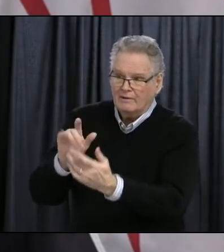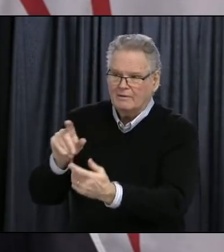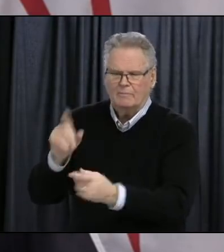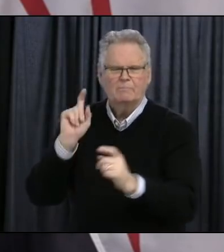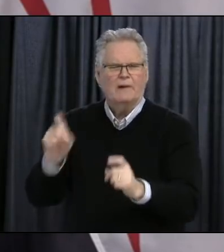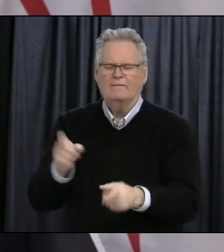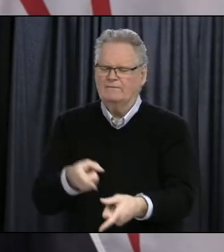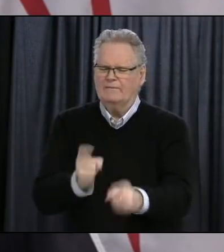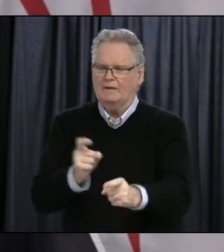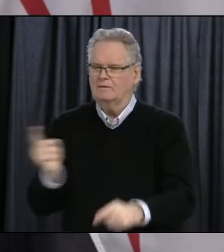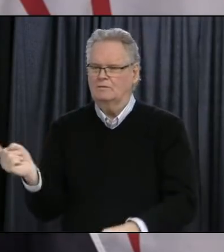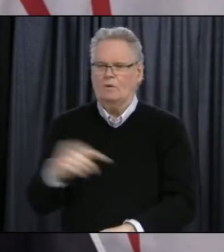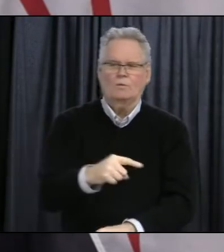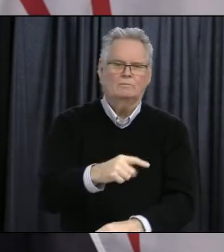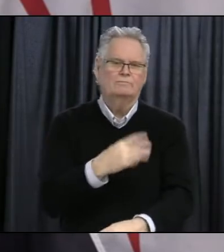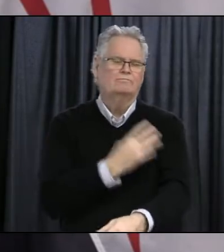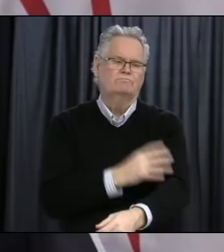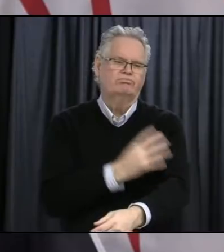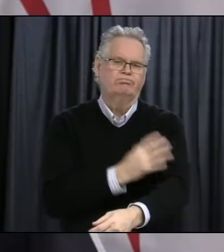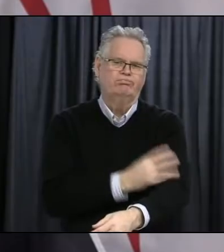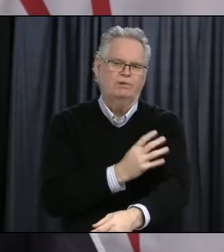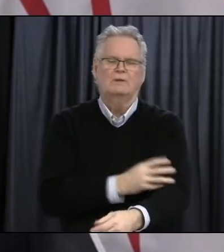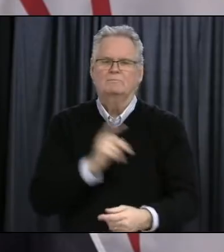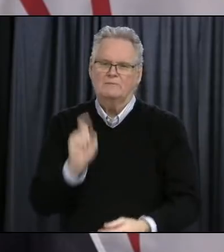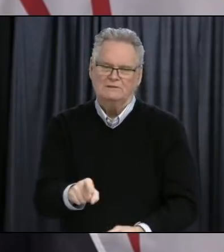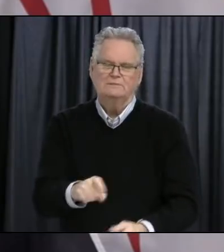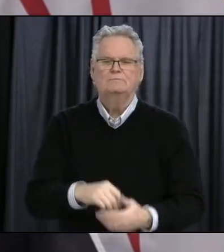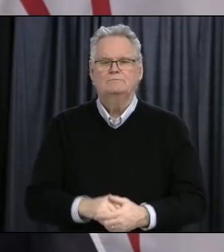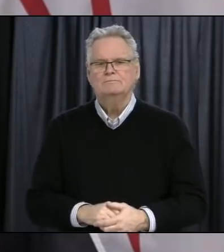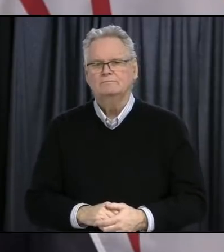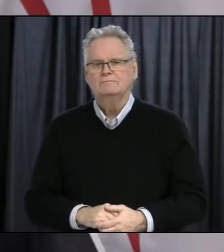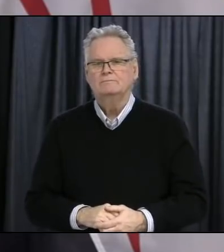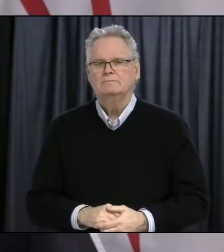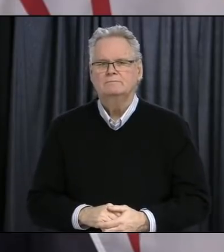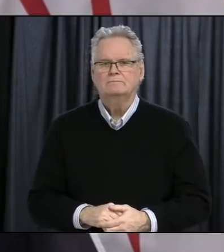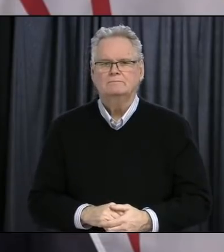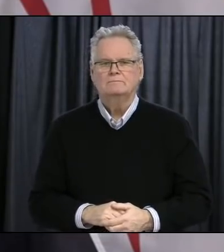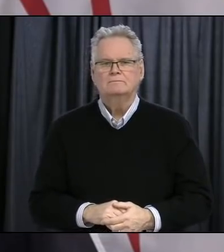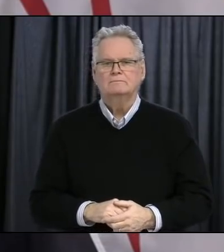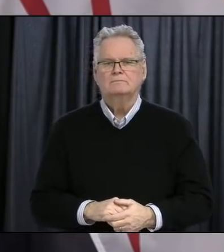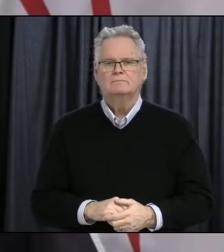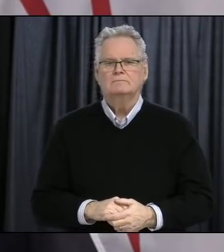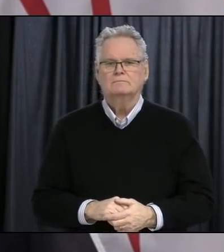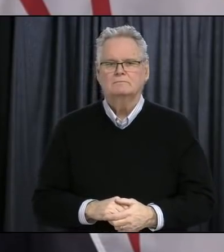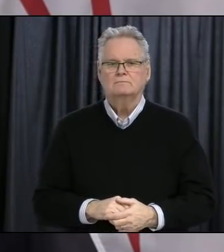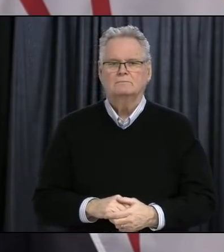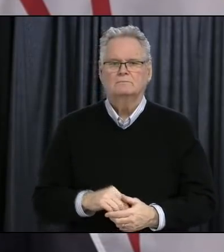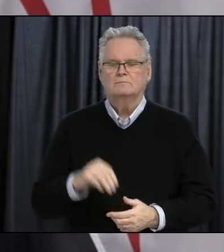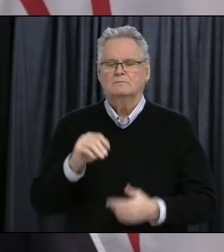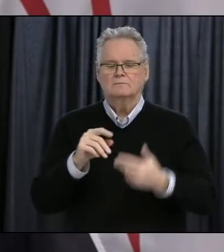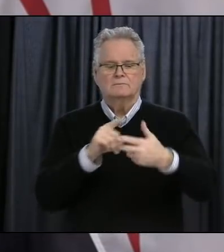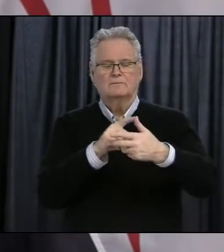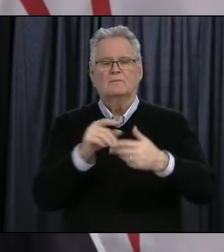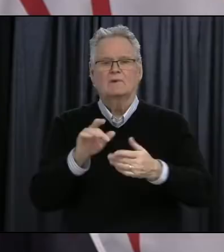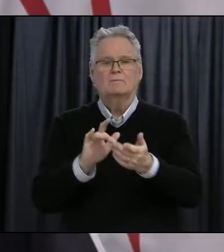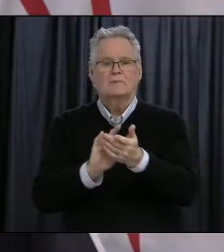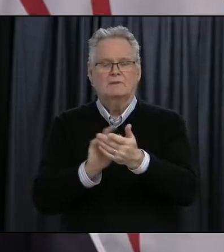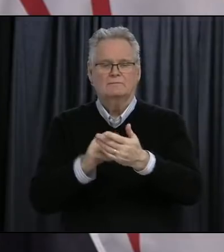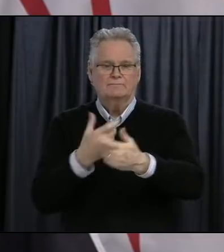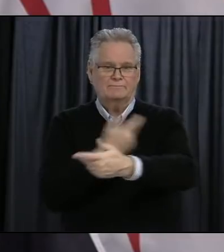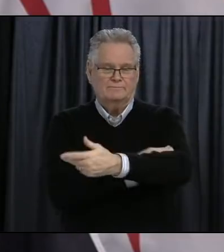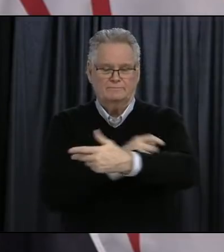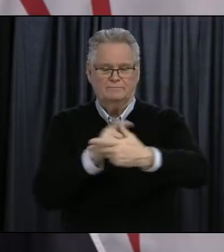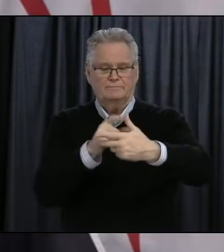closely following the reports of adverse reactions associated with the AstraZeneca vaccine in Europe. At this time, there is no